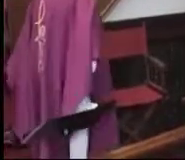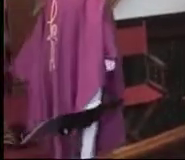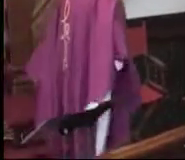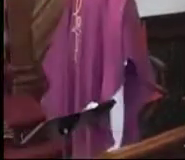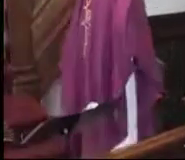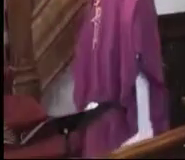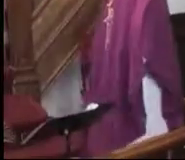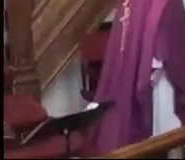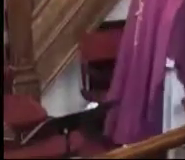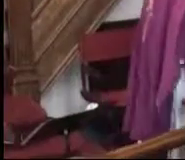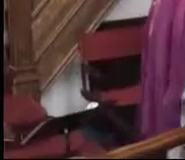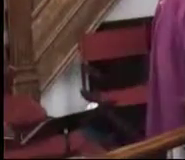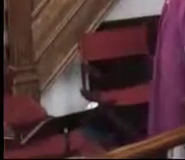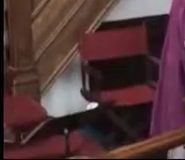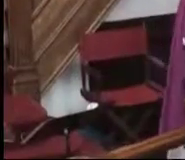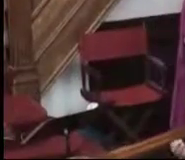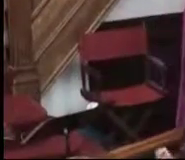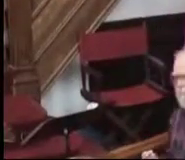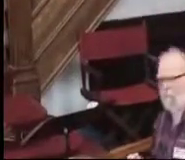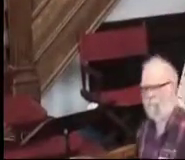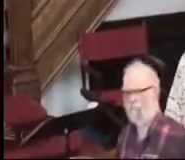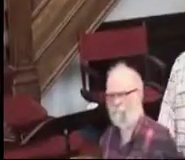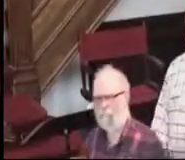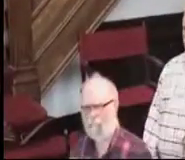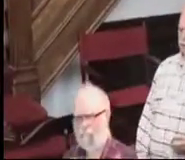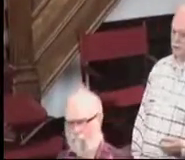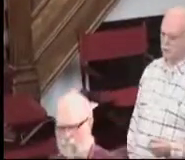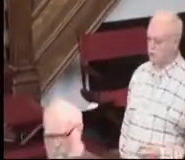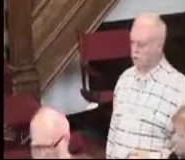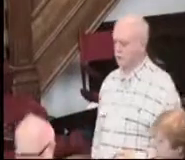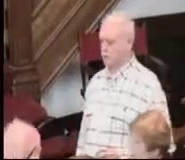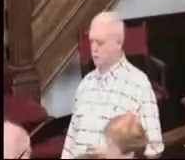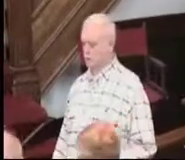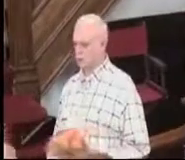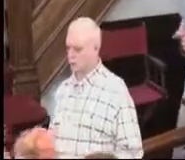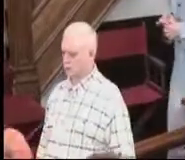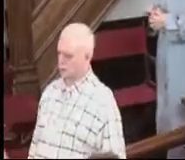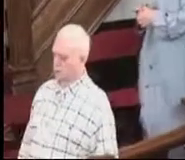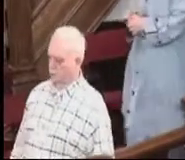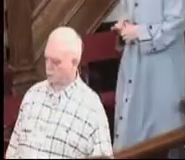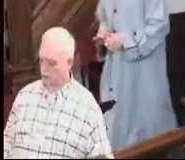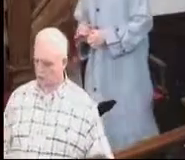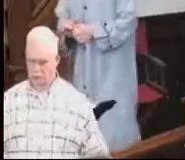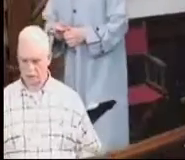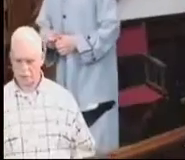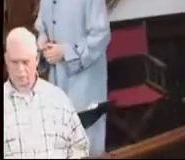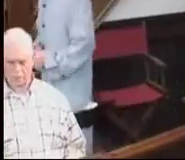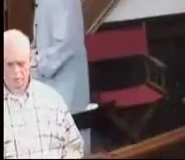Thank you.